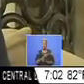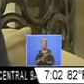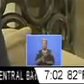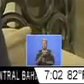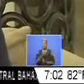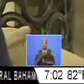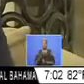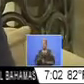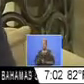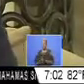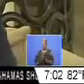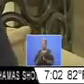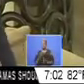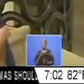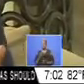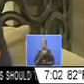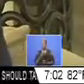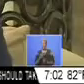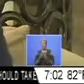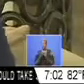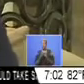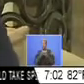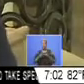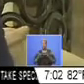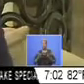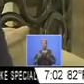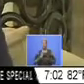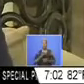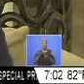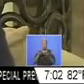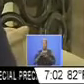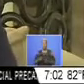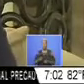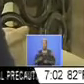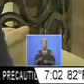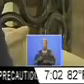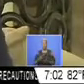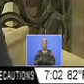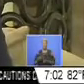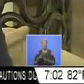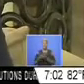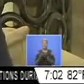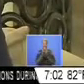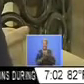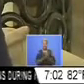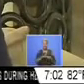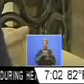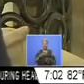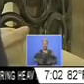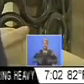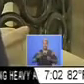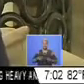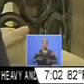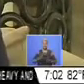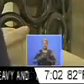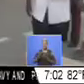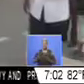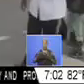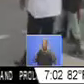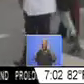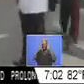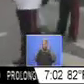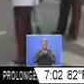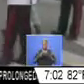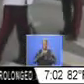one aspect, but we still must carry on our lives. We still must pay teachers, we must pay civil servants, we must pay workers and